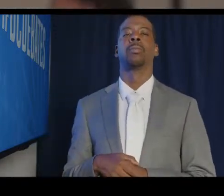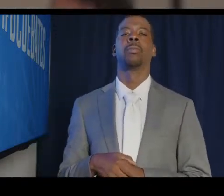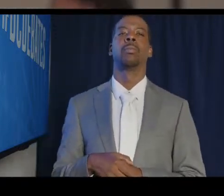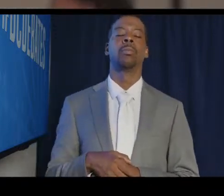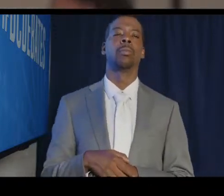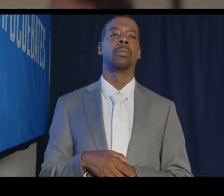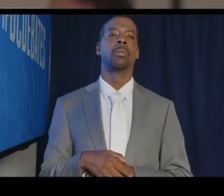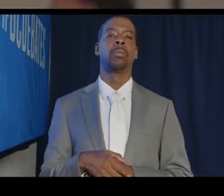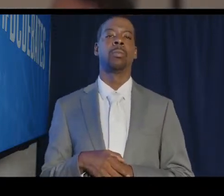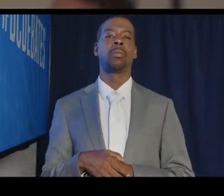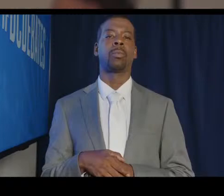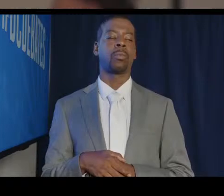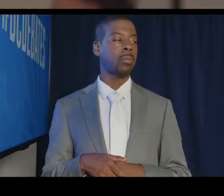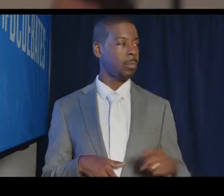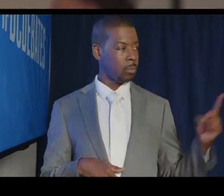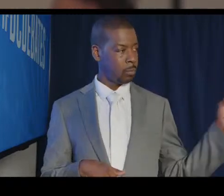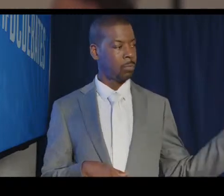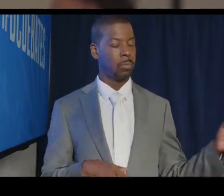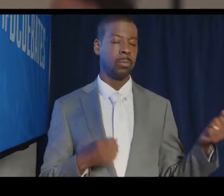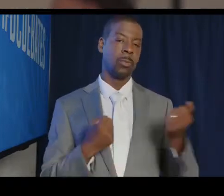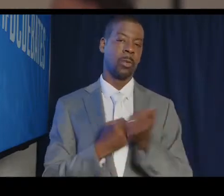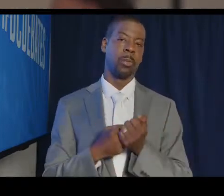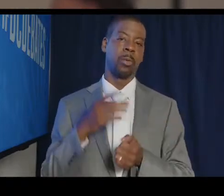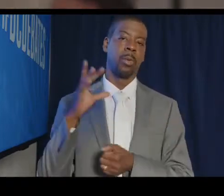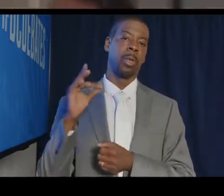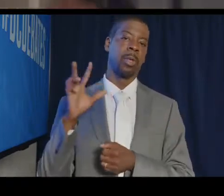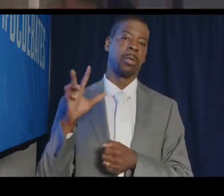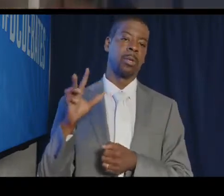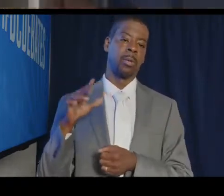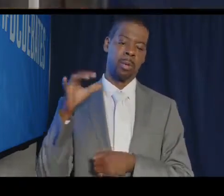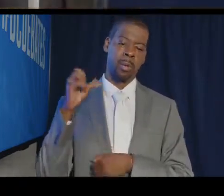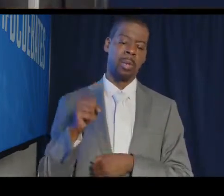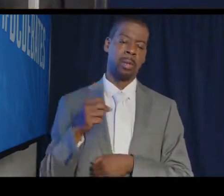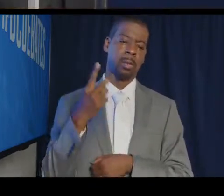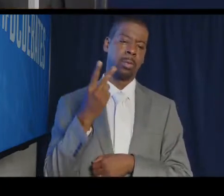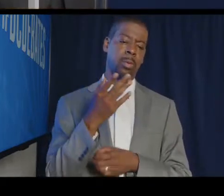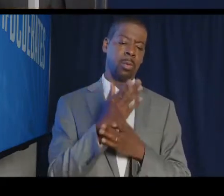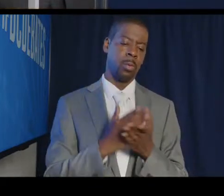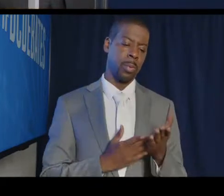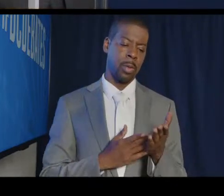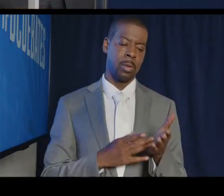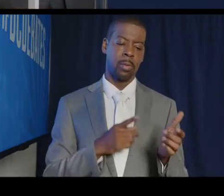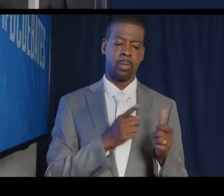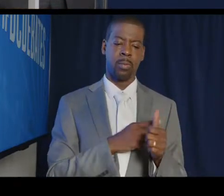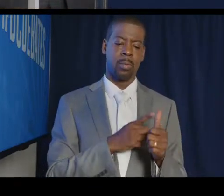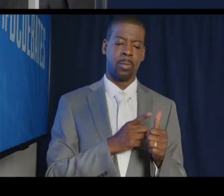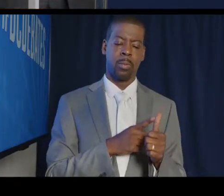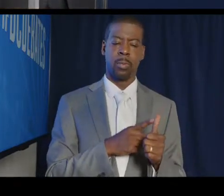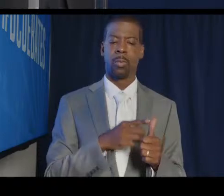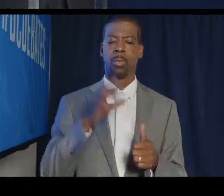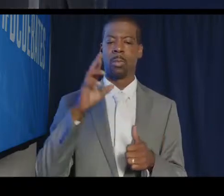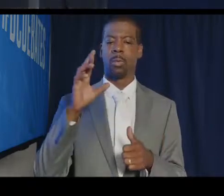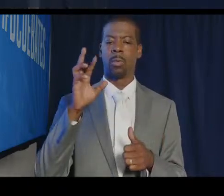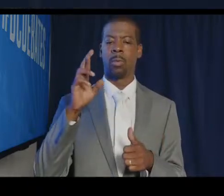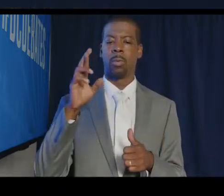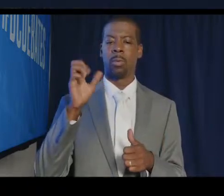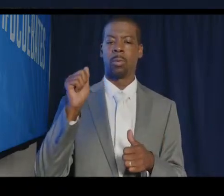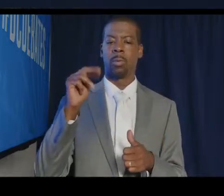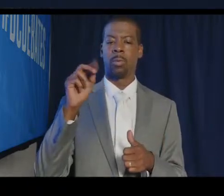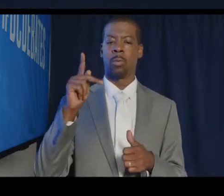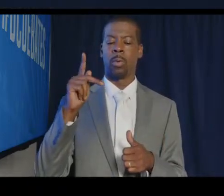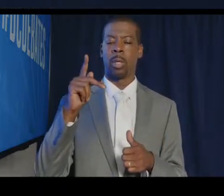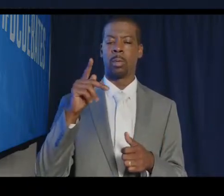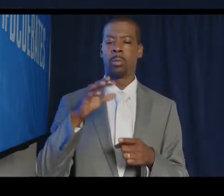You're obviously for Initiative 83. Could you explain why? Yeah, there are two components to it. So the first, in terms of ranked choice voting, I feel like if our elections